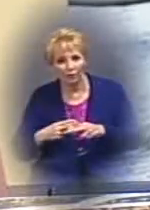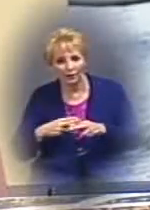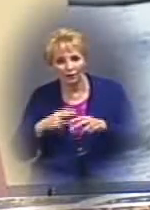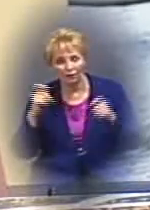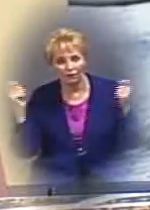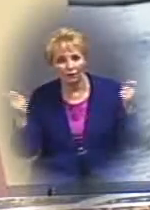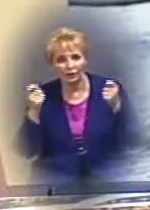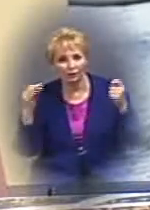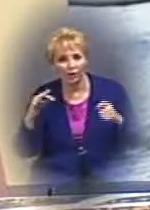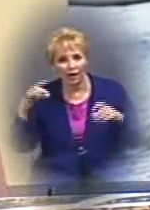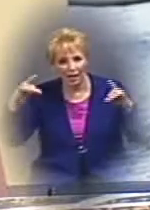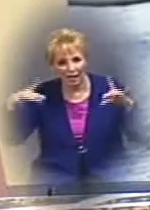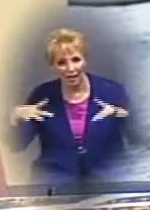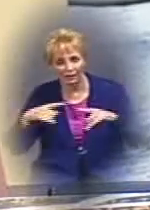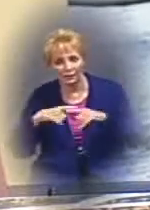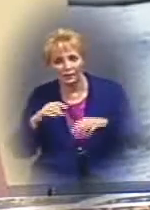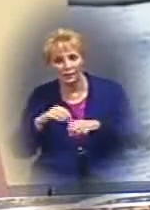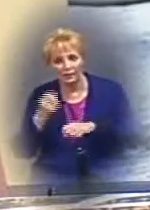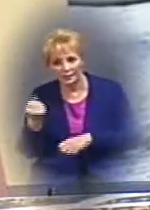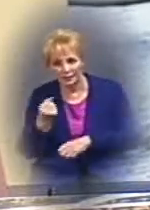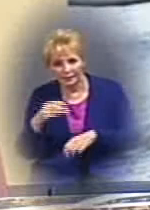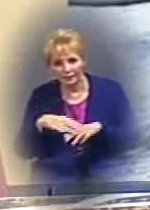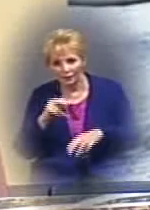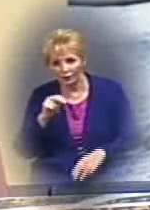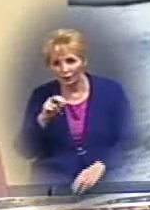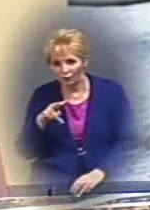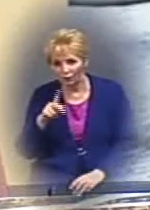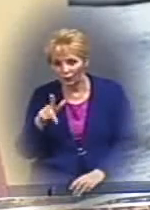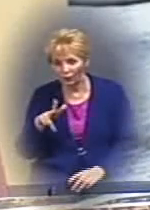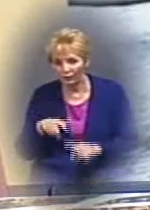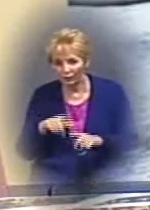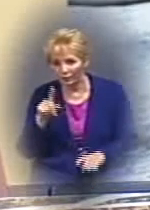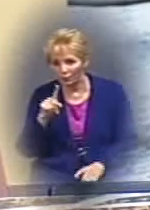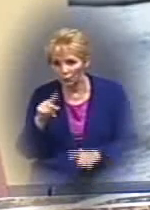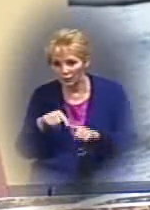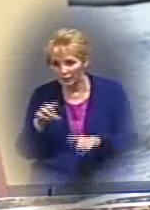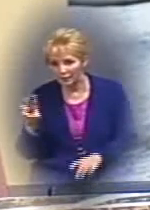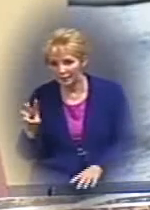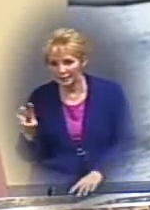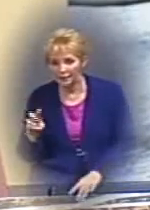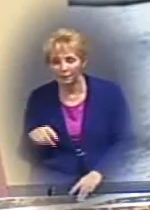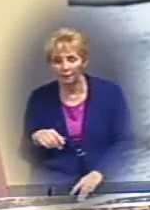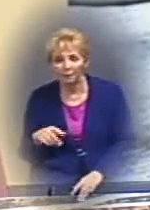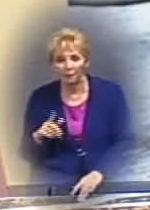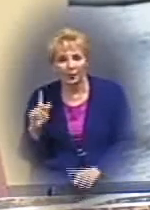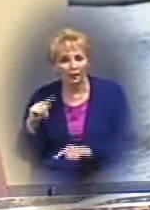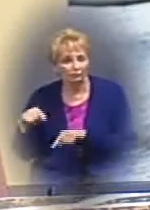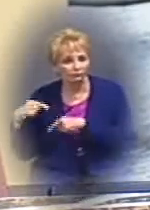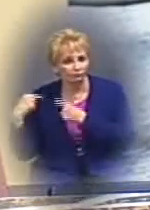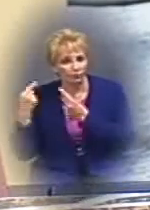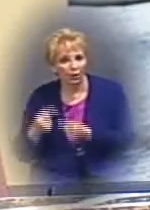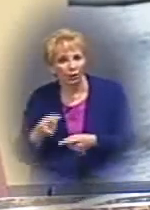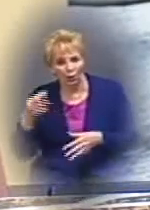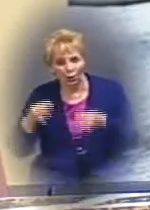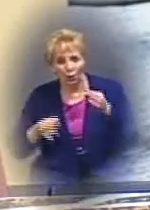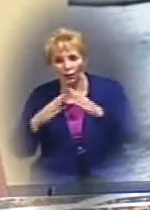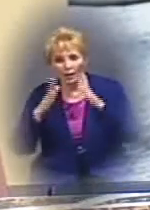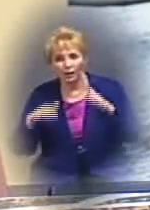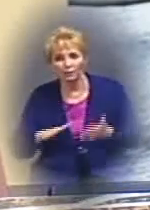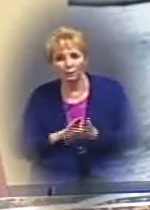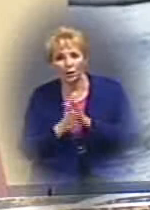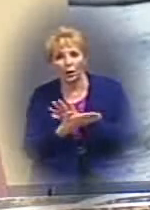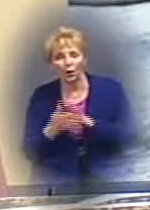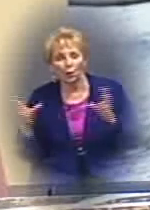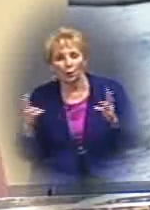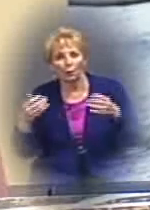of Lights. It will be held Saturday again, November 23rd, from 1 to 6 p.m. As is tradition, the historic courthouse square is turned into a